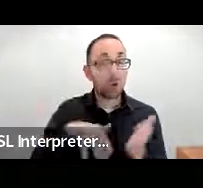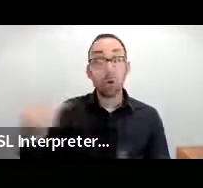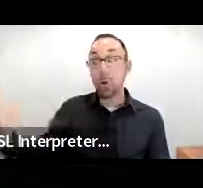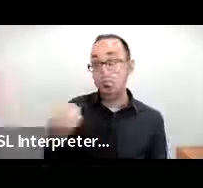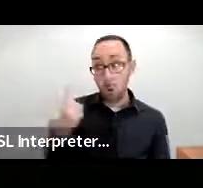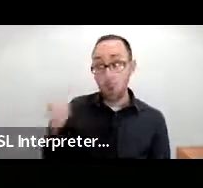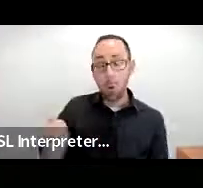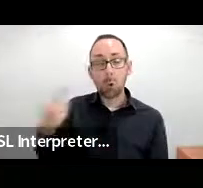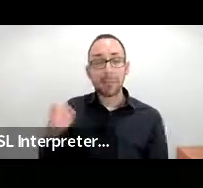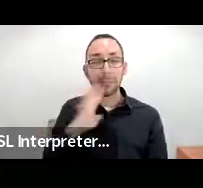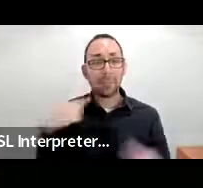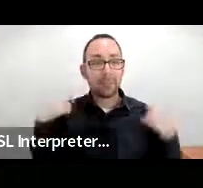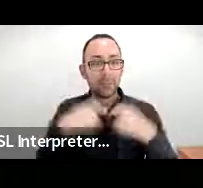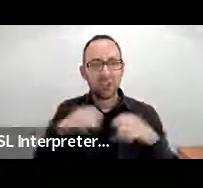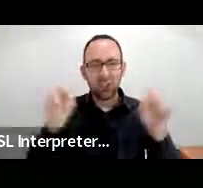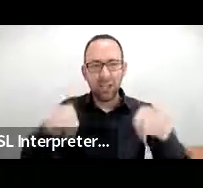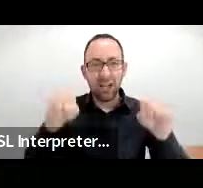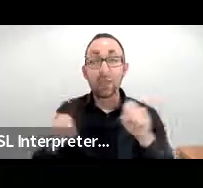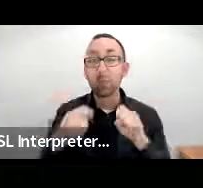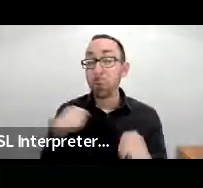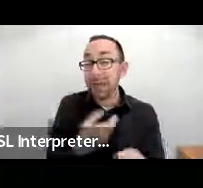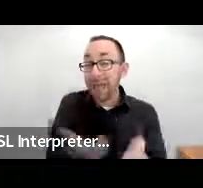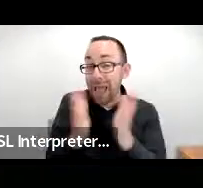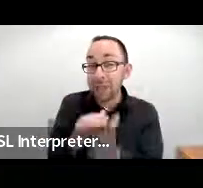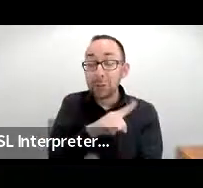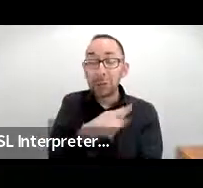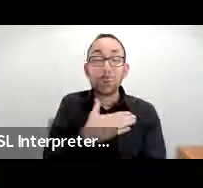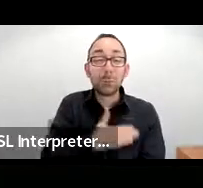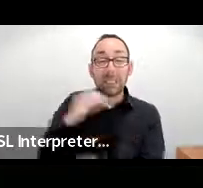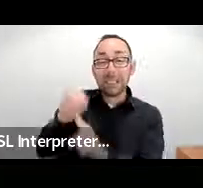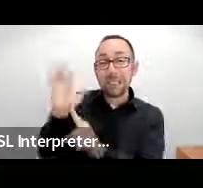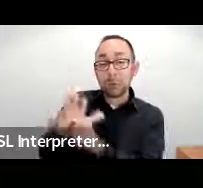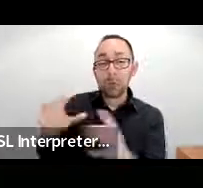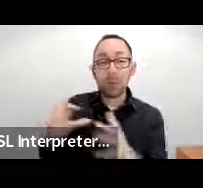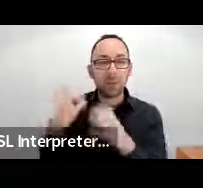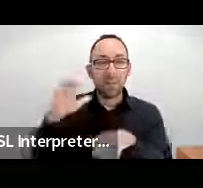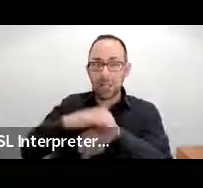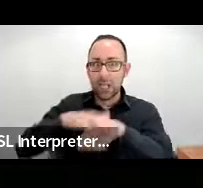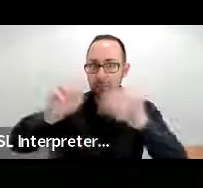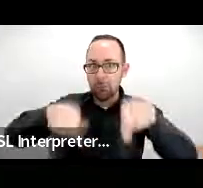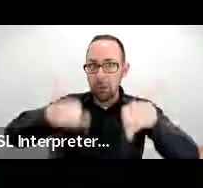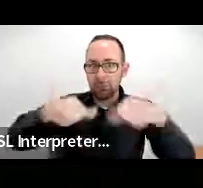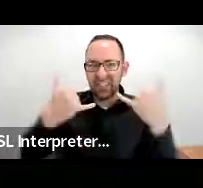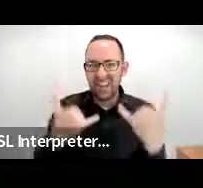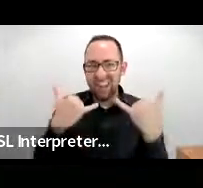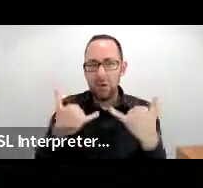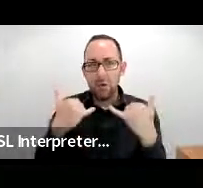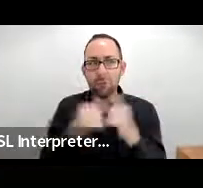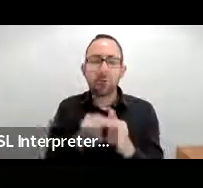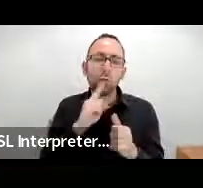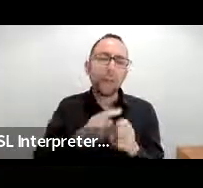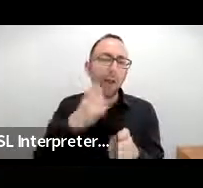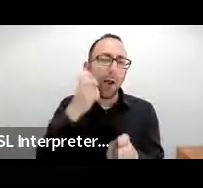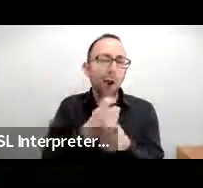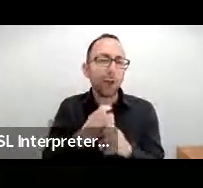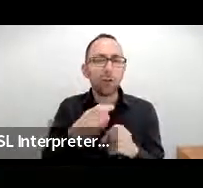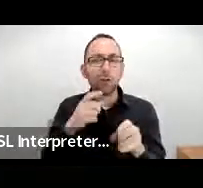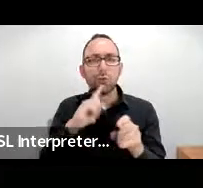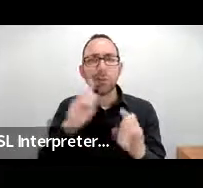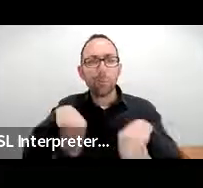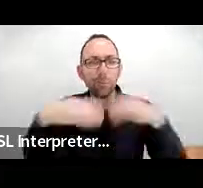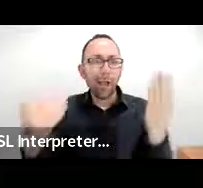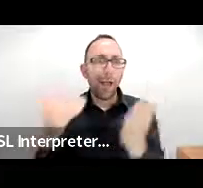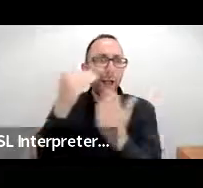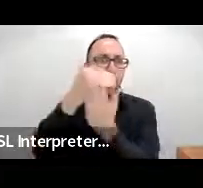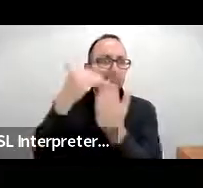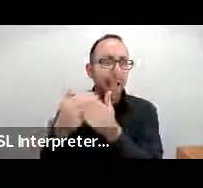you is to please start introducing your child to as much English as they can. It's difficult to give you exact strategies because we don't know